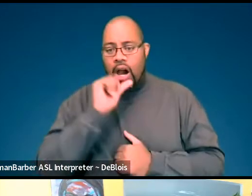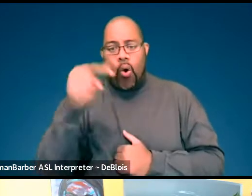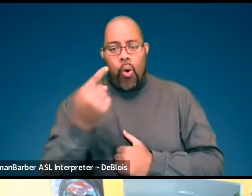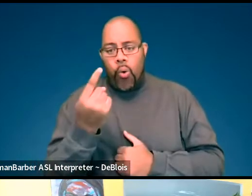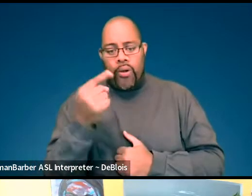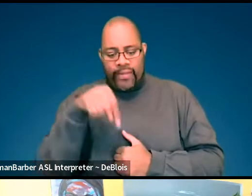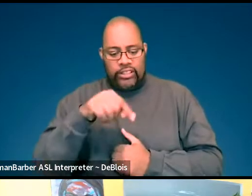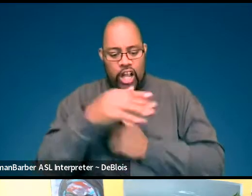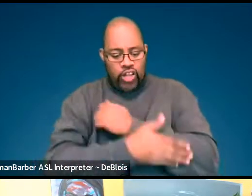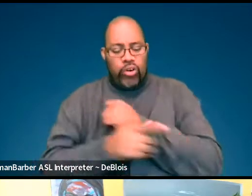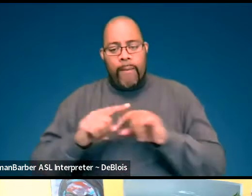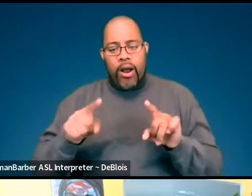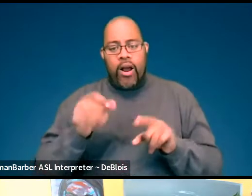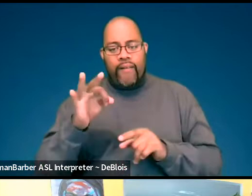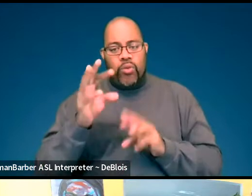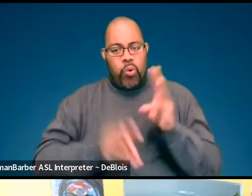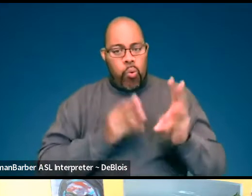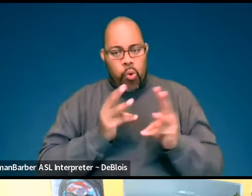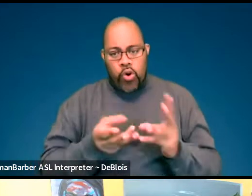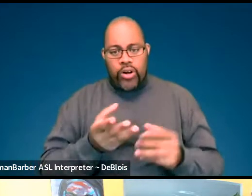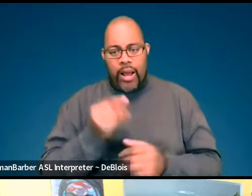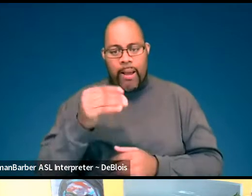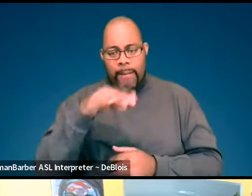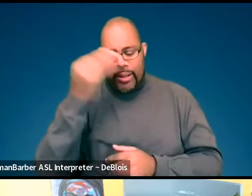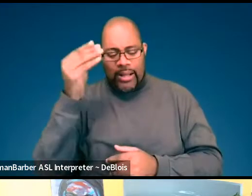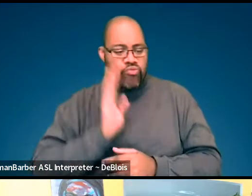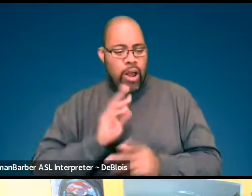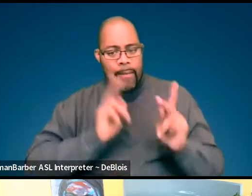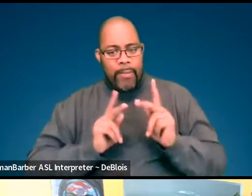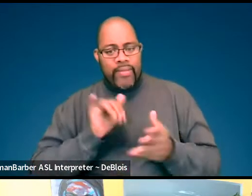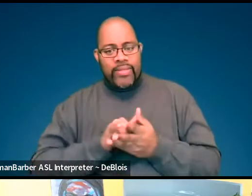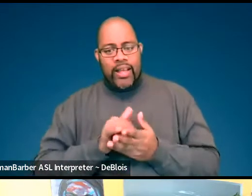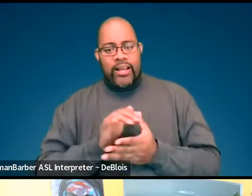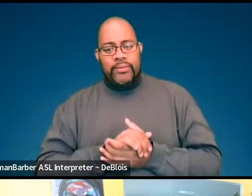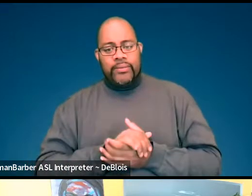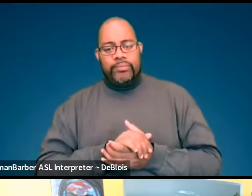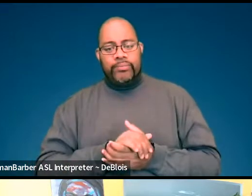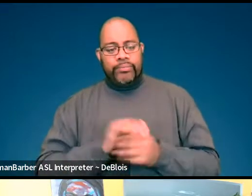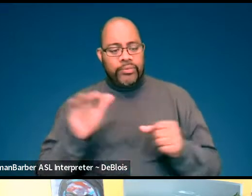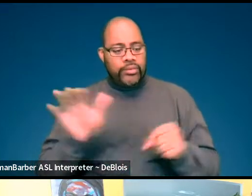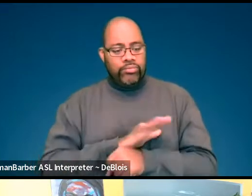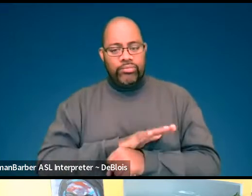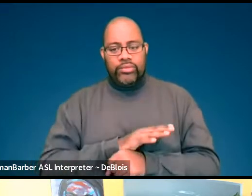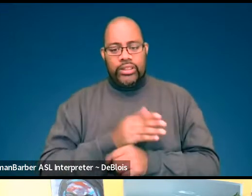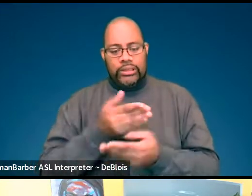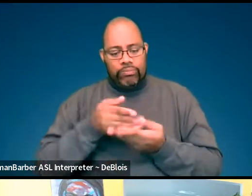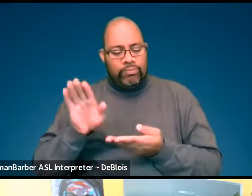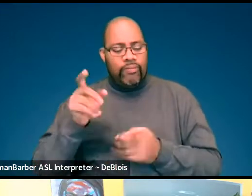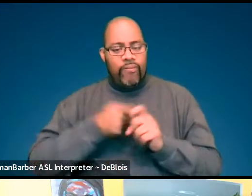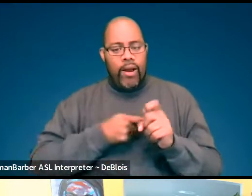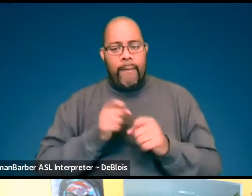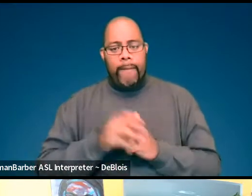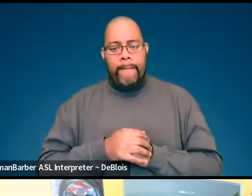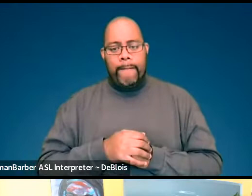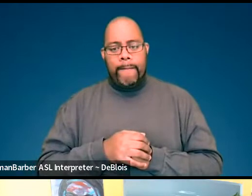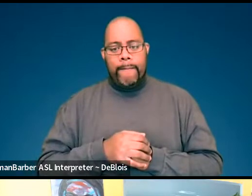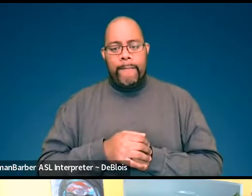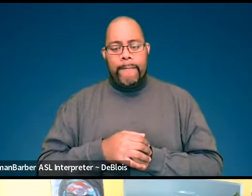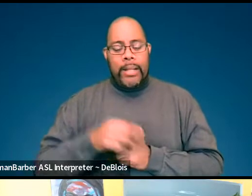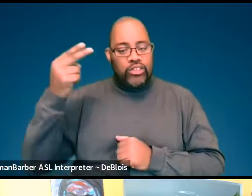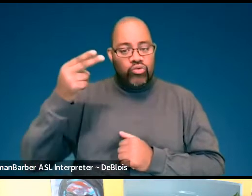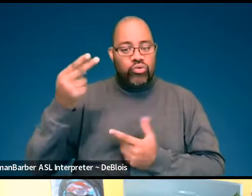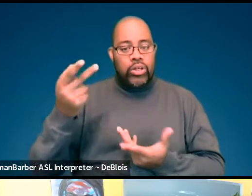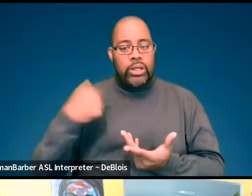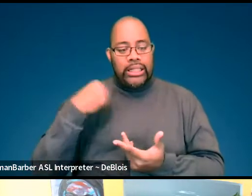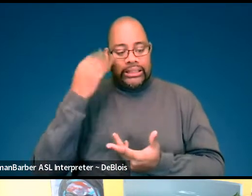this country, but of the world and Black and brown people that have been totally excluded from true history? We need to